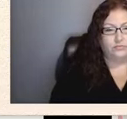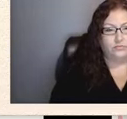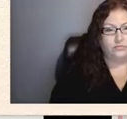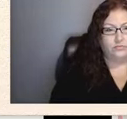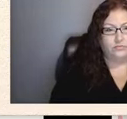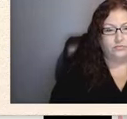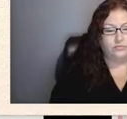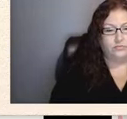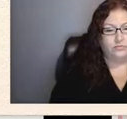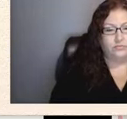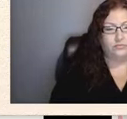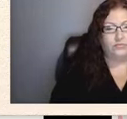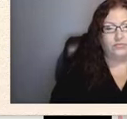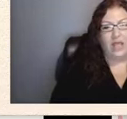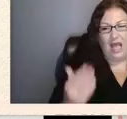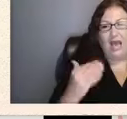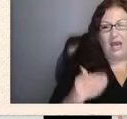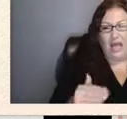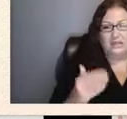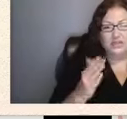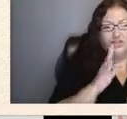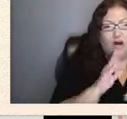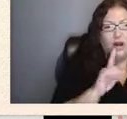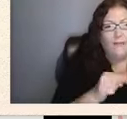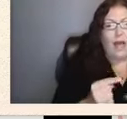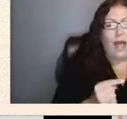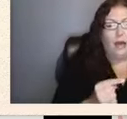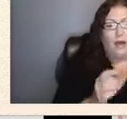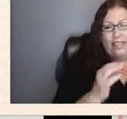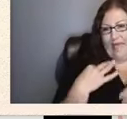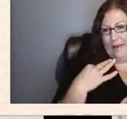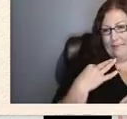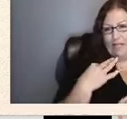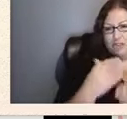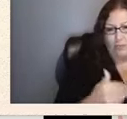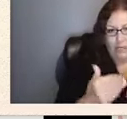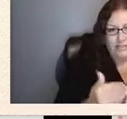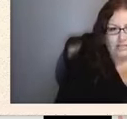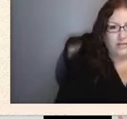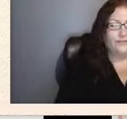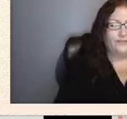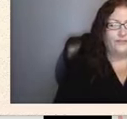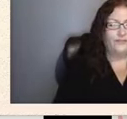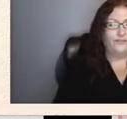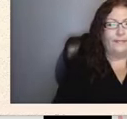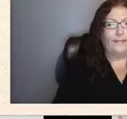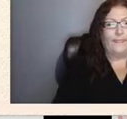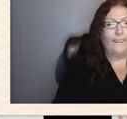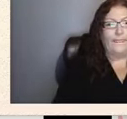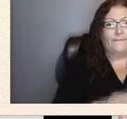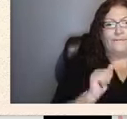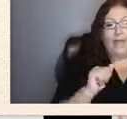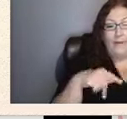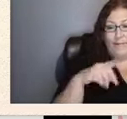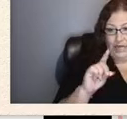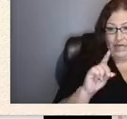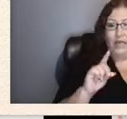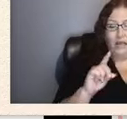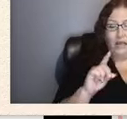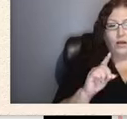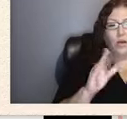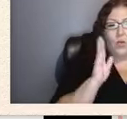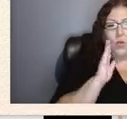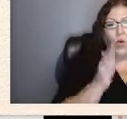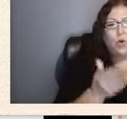Next, we'll talk about the application process. APD will